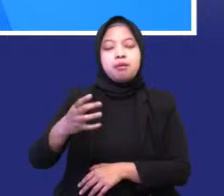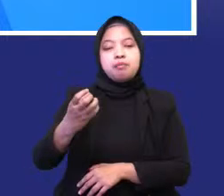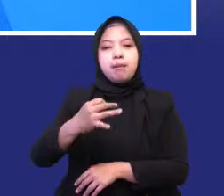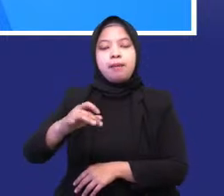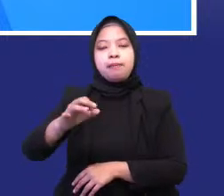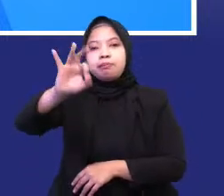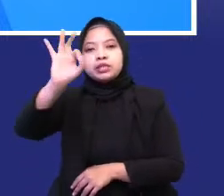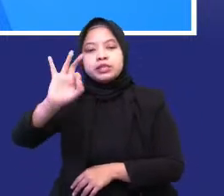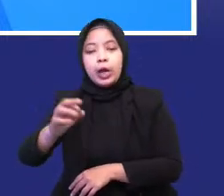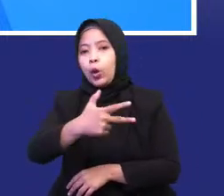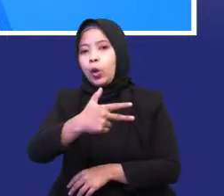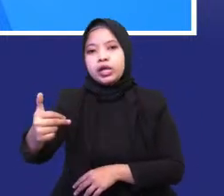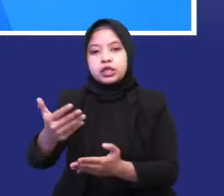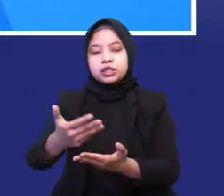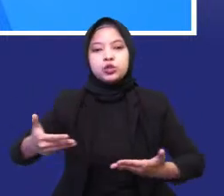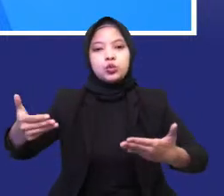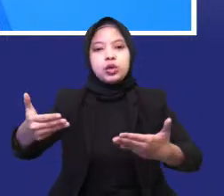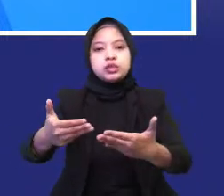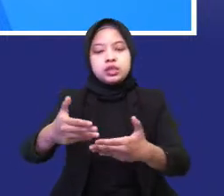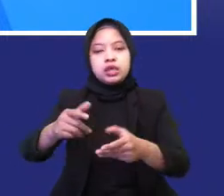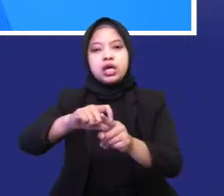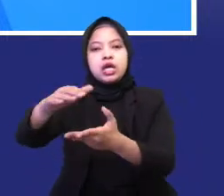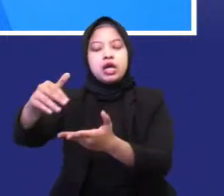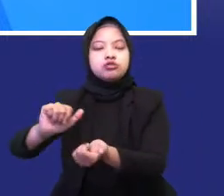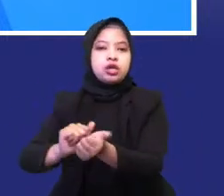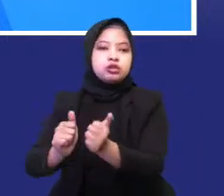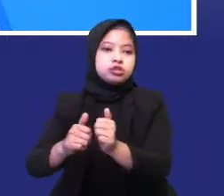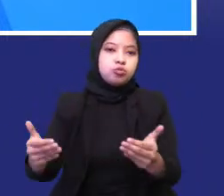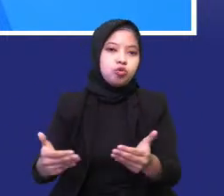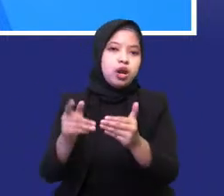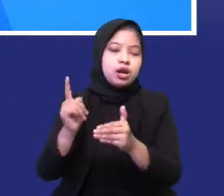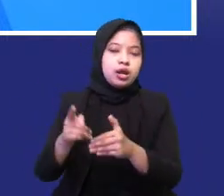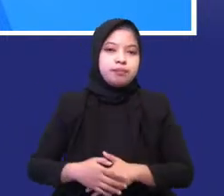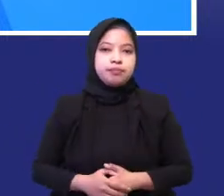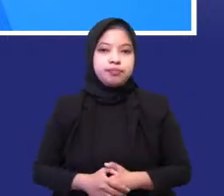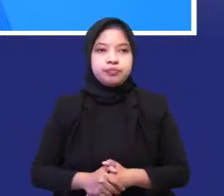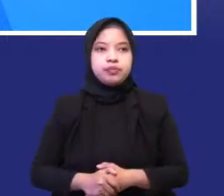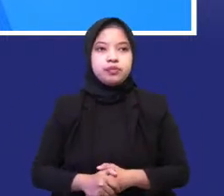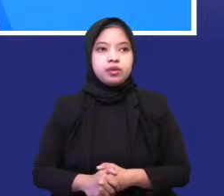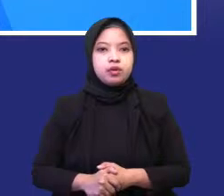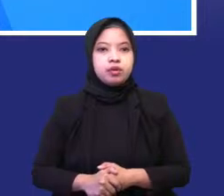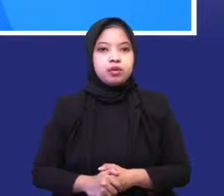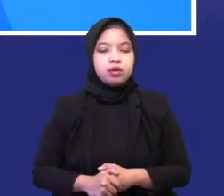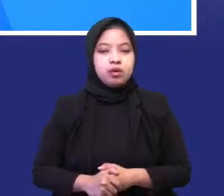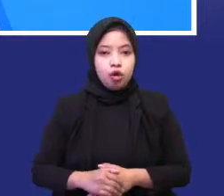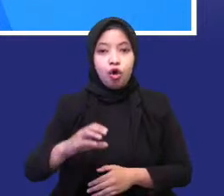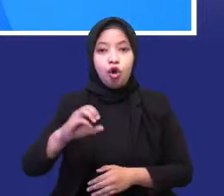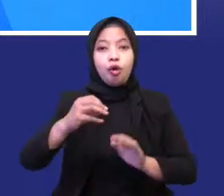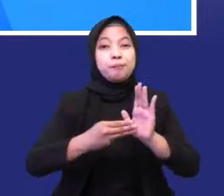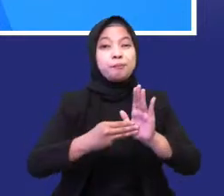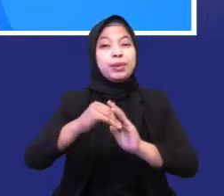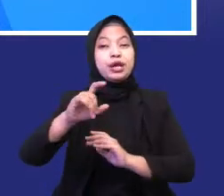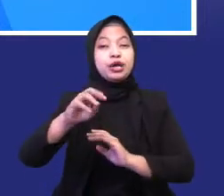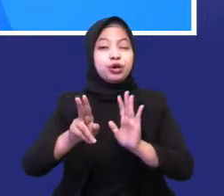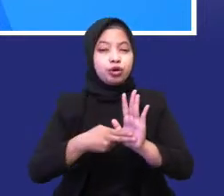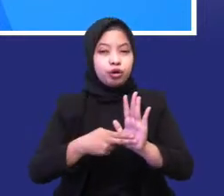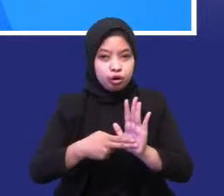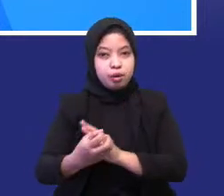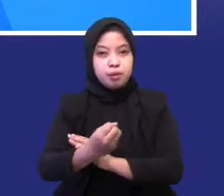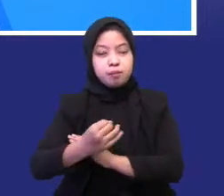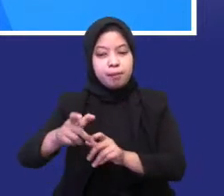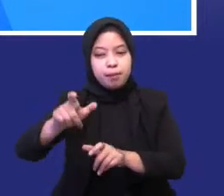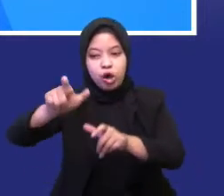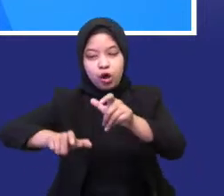99.5% of the Indonesian sequence sample. And Omicron BA2 is one of the detected